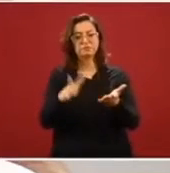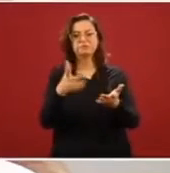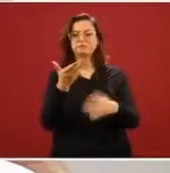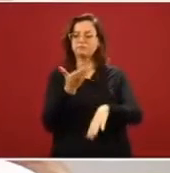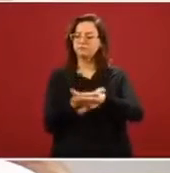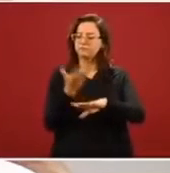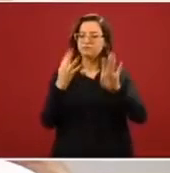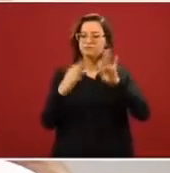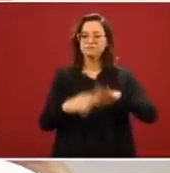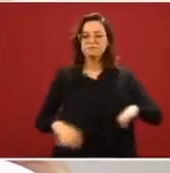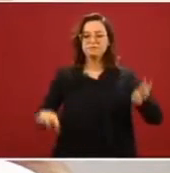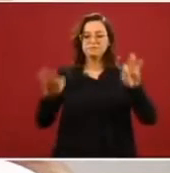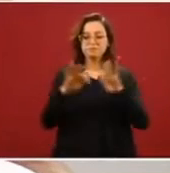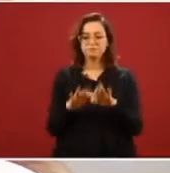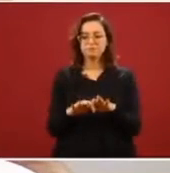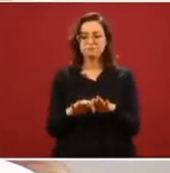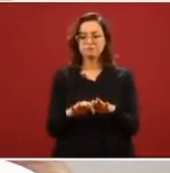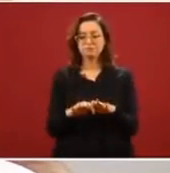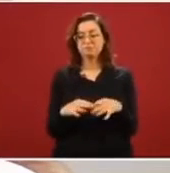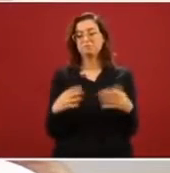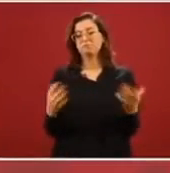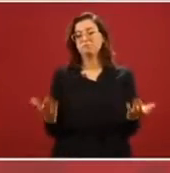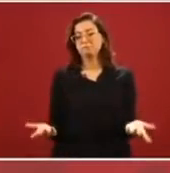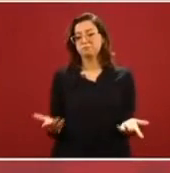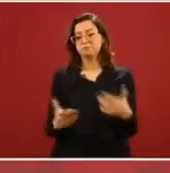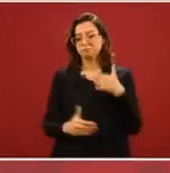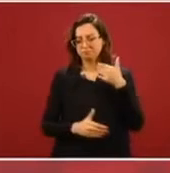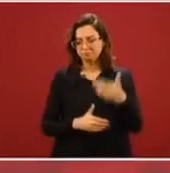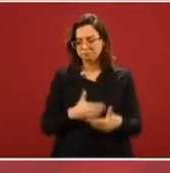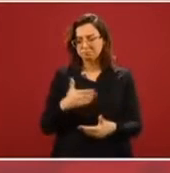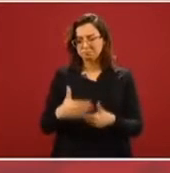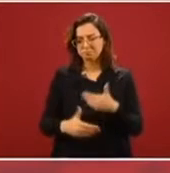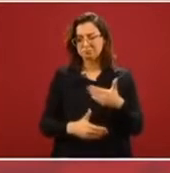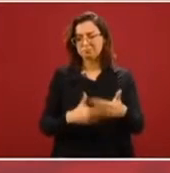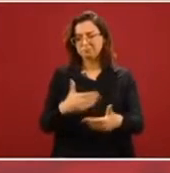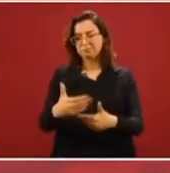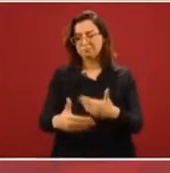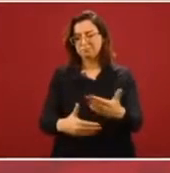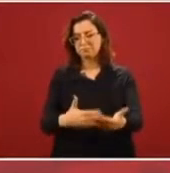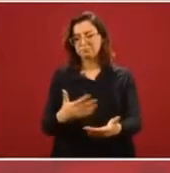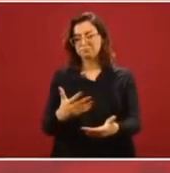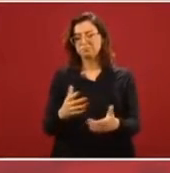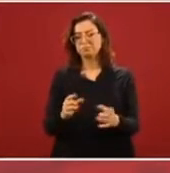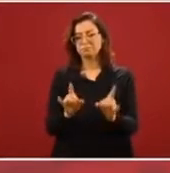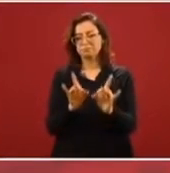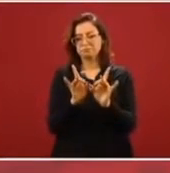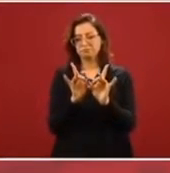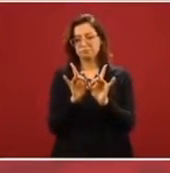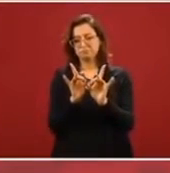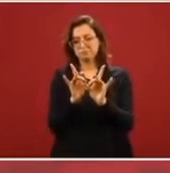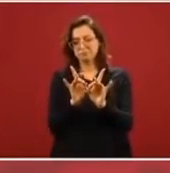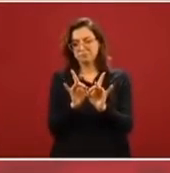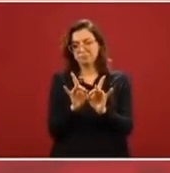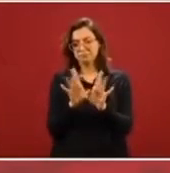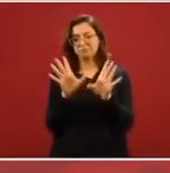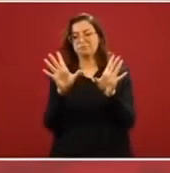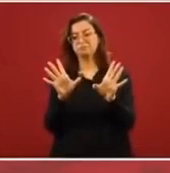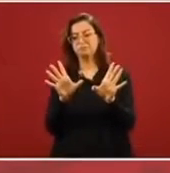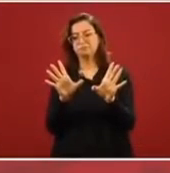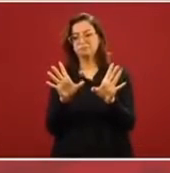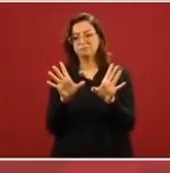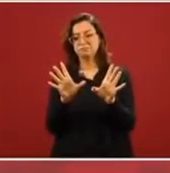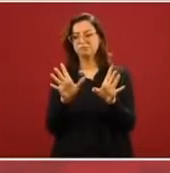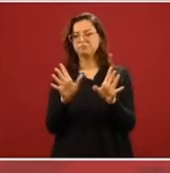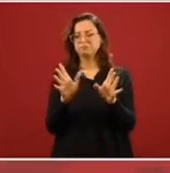y And vamos we a have the support of the enfrentar people, which is the most esta important. And we will